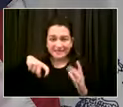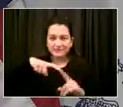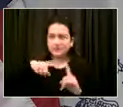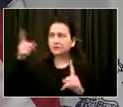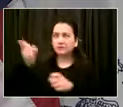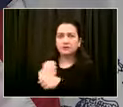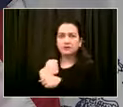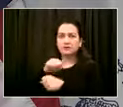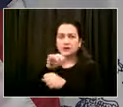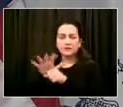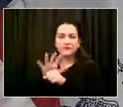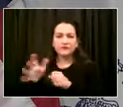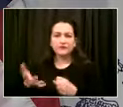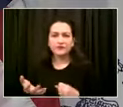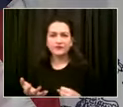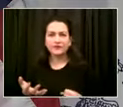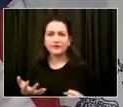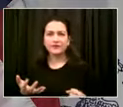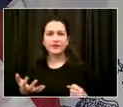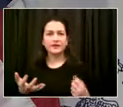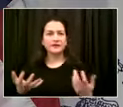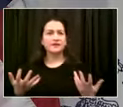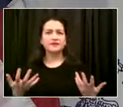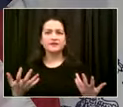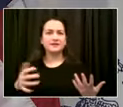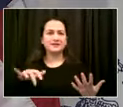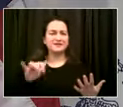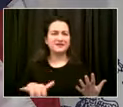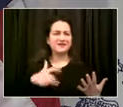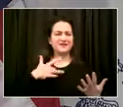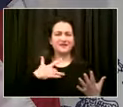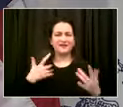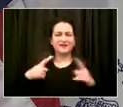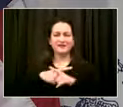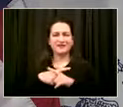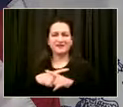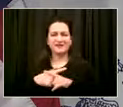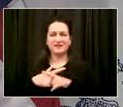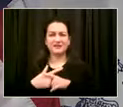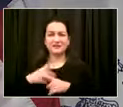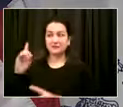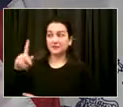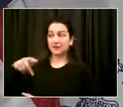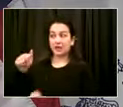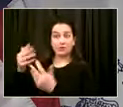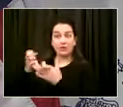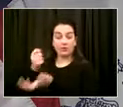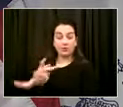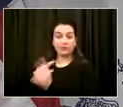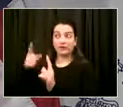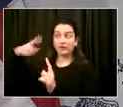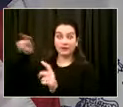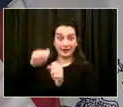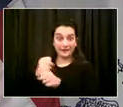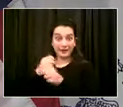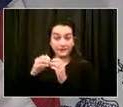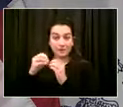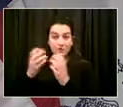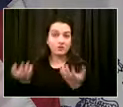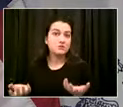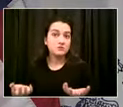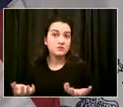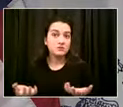it affects all of us. If a bunch of parts of the world don't have vaccine, it's going to endanger us. So what I would say is the entire American pharmaceutical